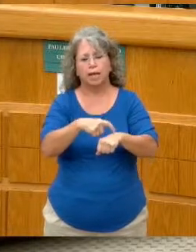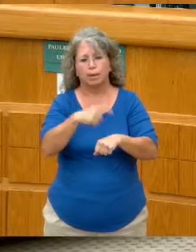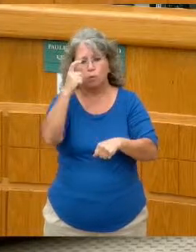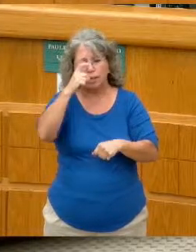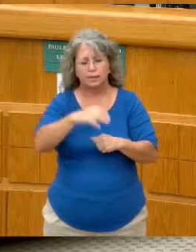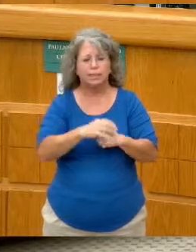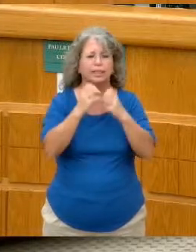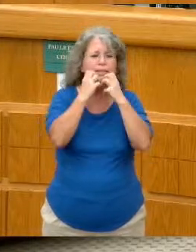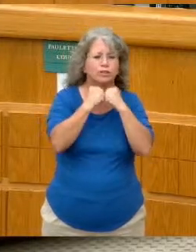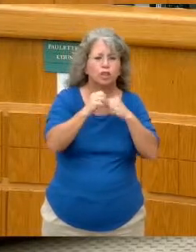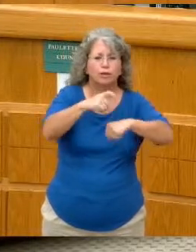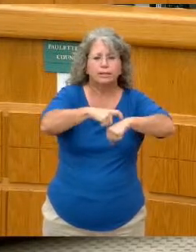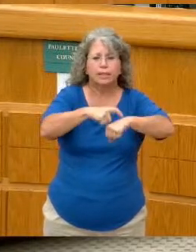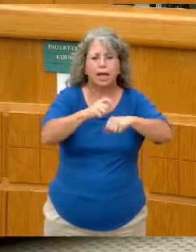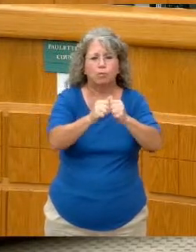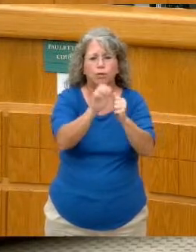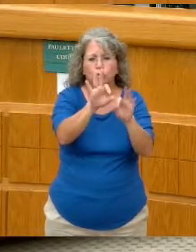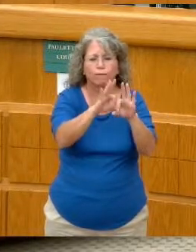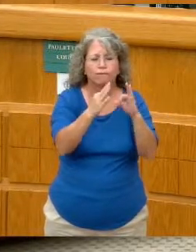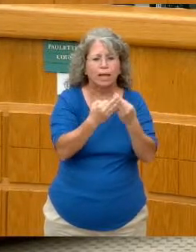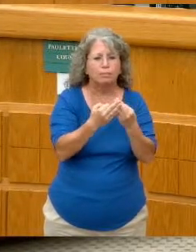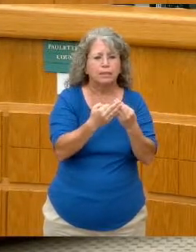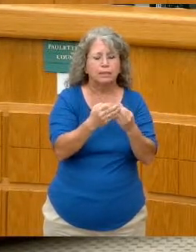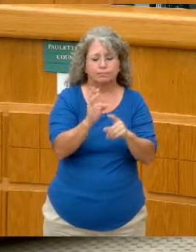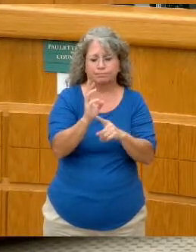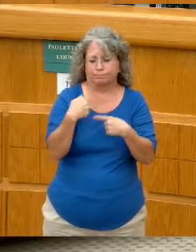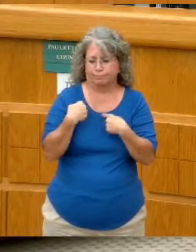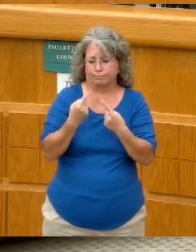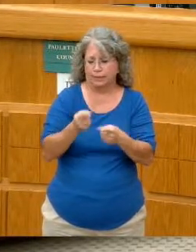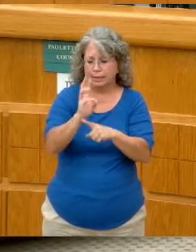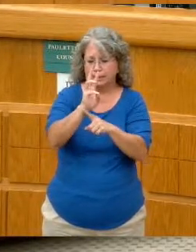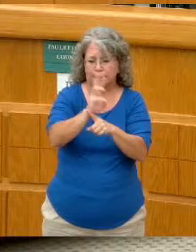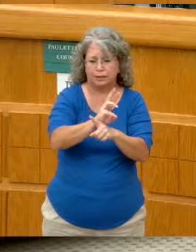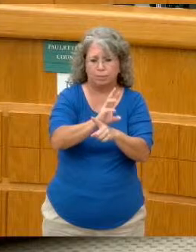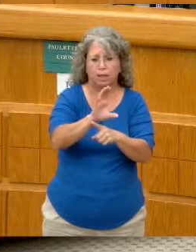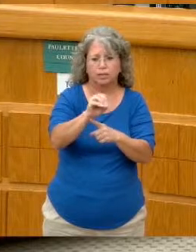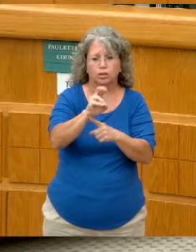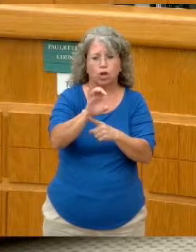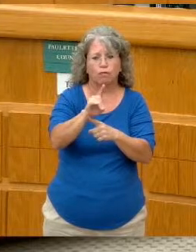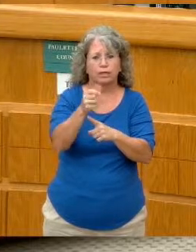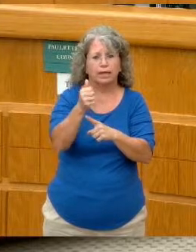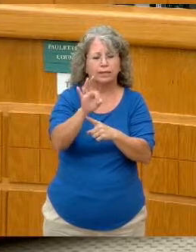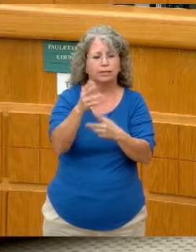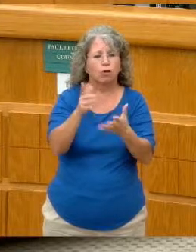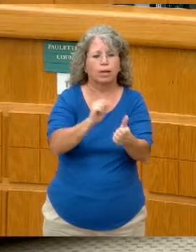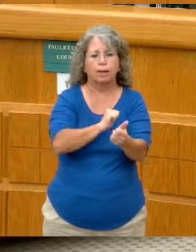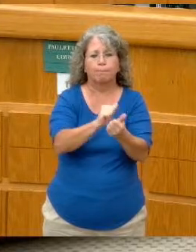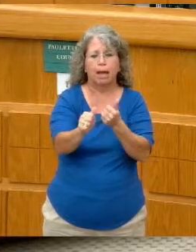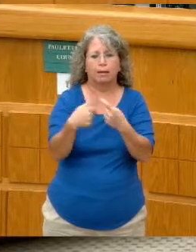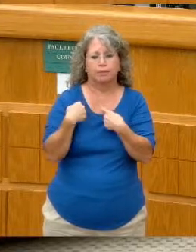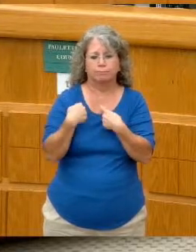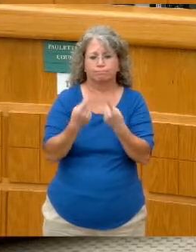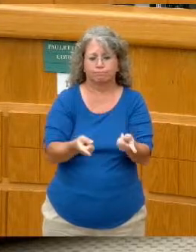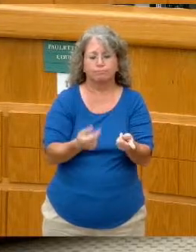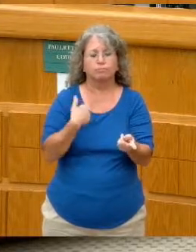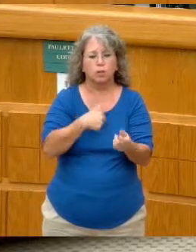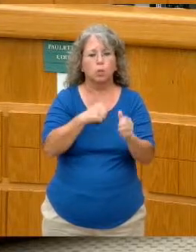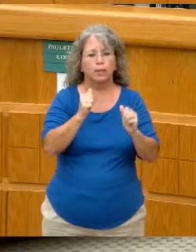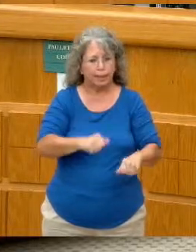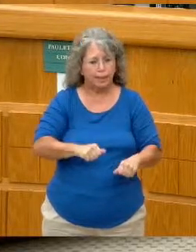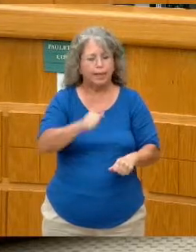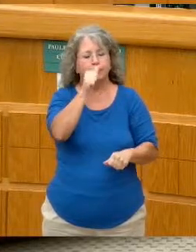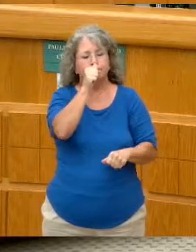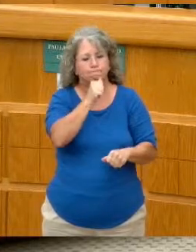you have right now with your family. 6 months of COVID-19 have already passed. We can endure a few more